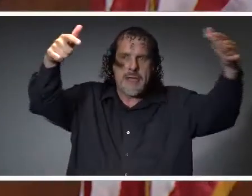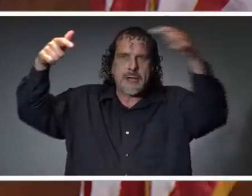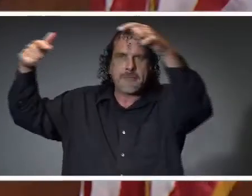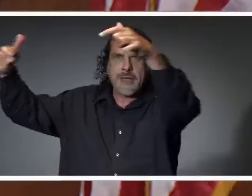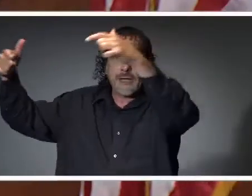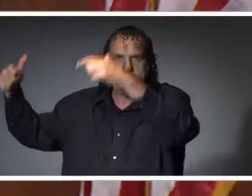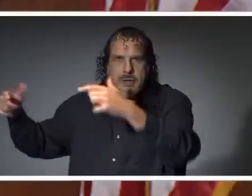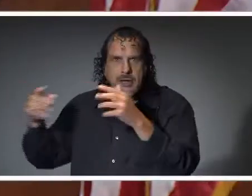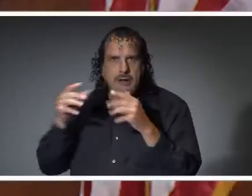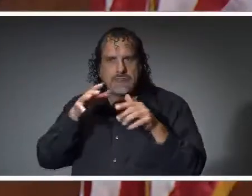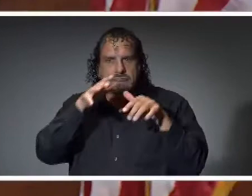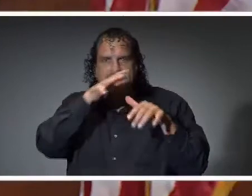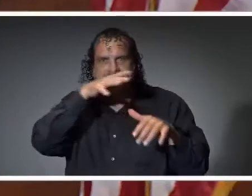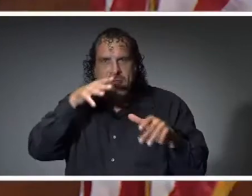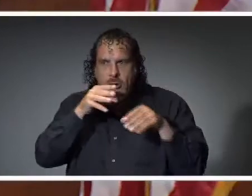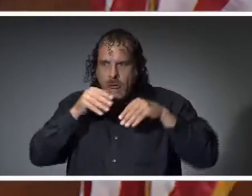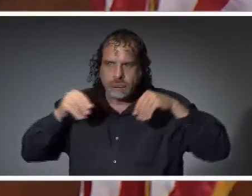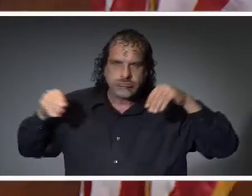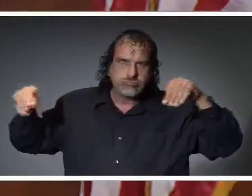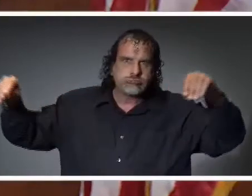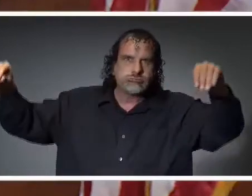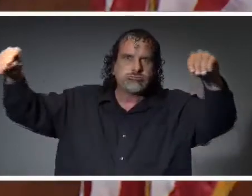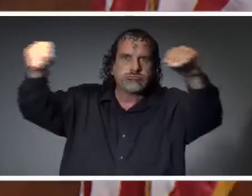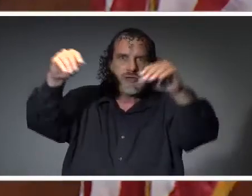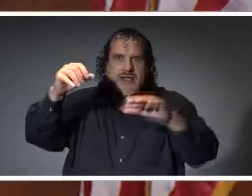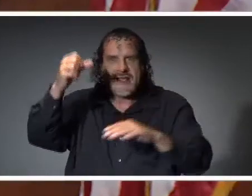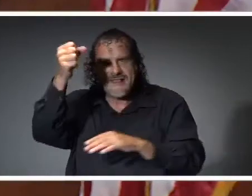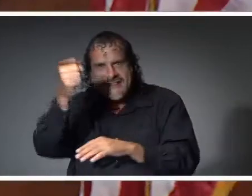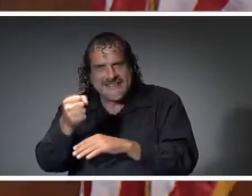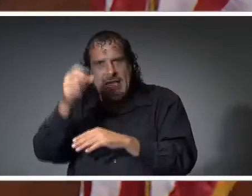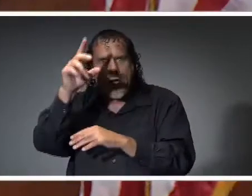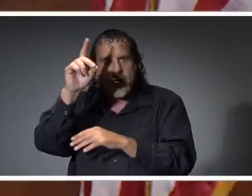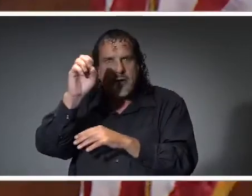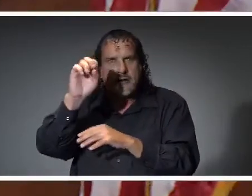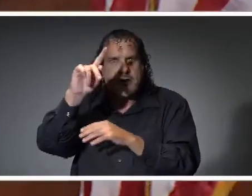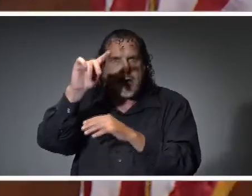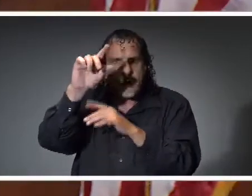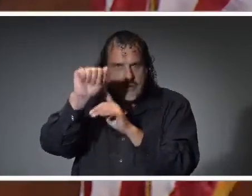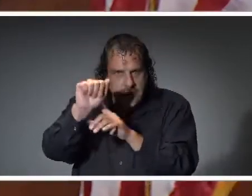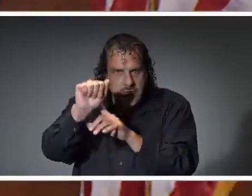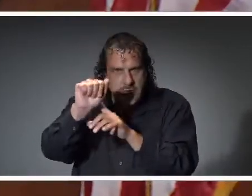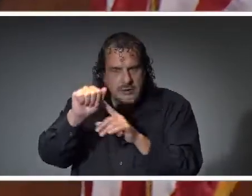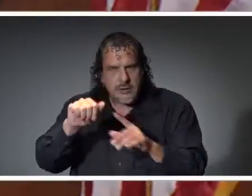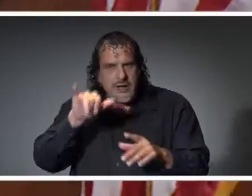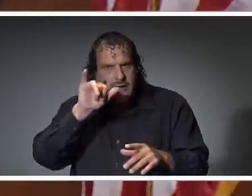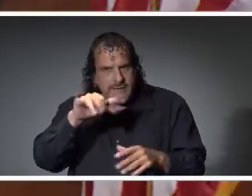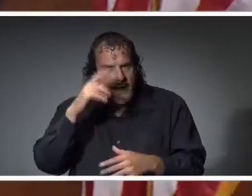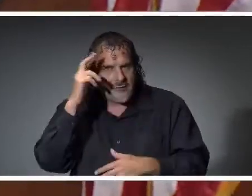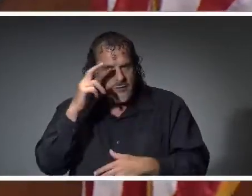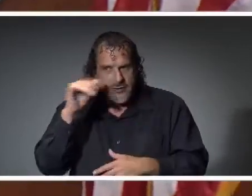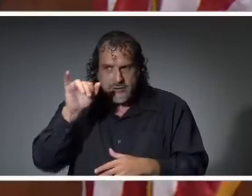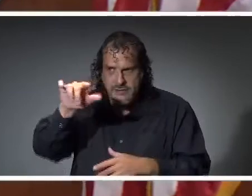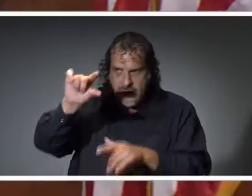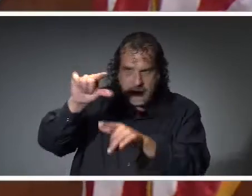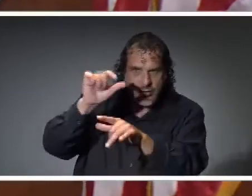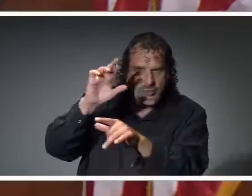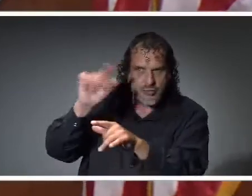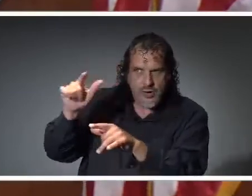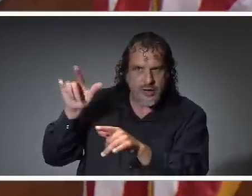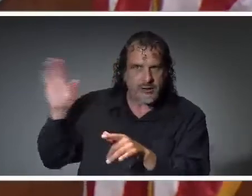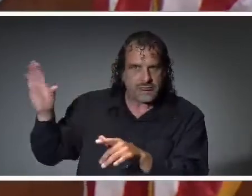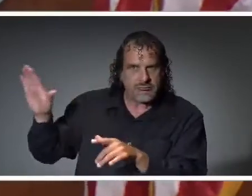land in the South Delta. And that's the reason that the report that Greg and his team did was so